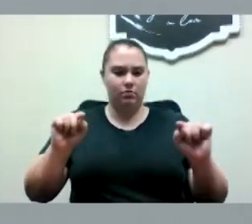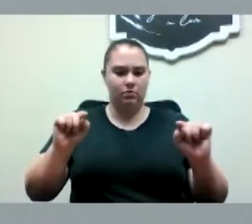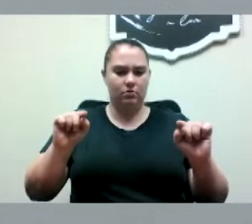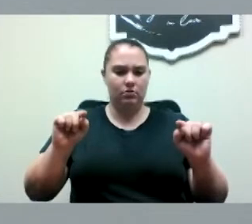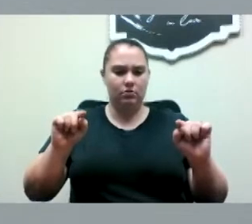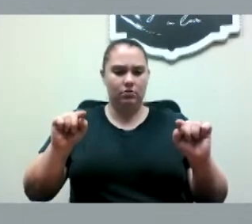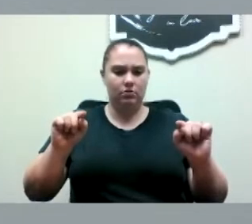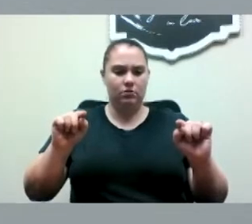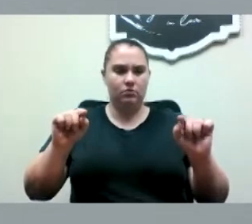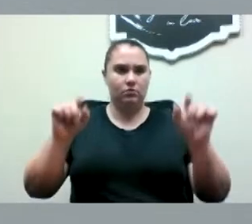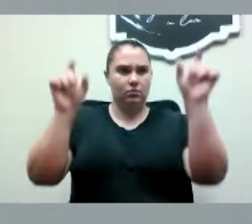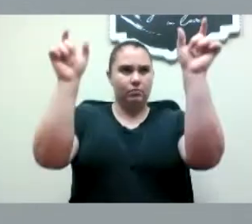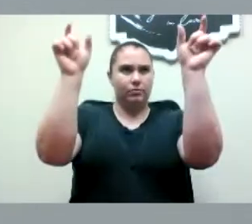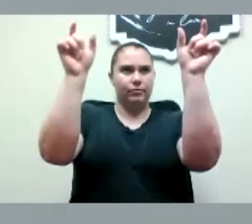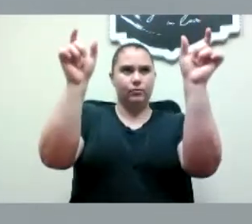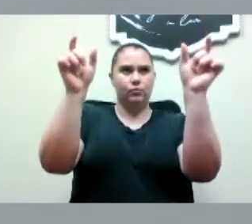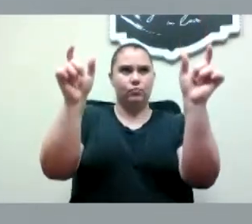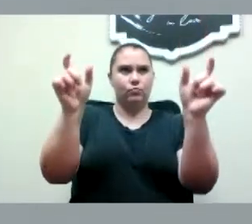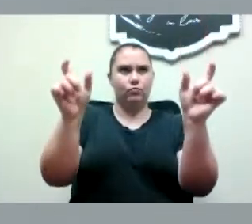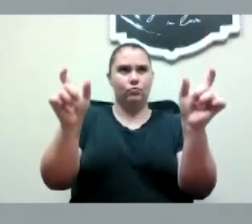far left column,